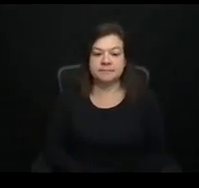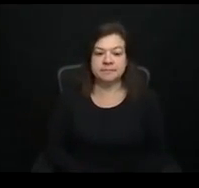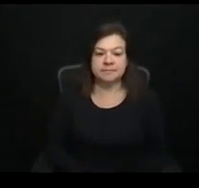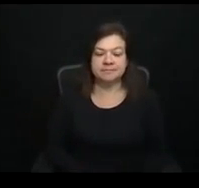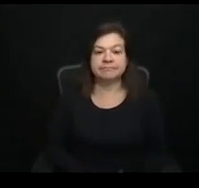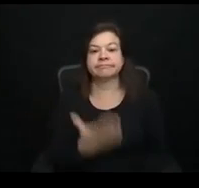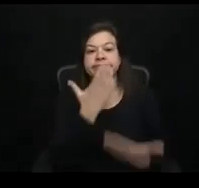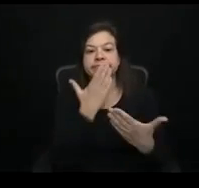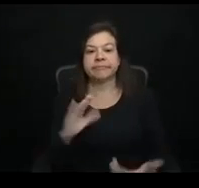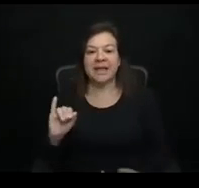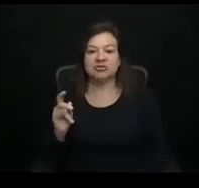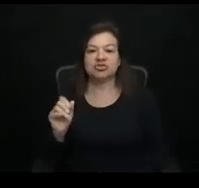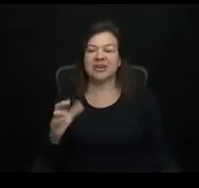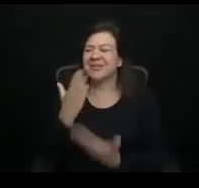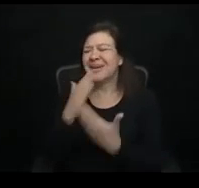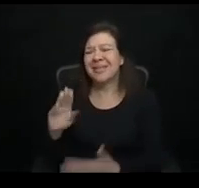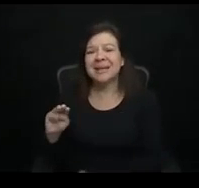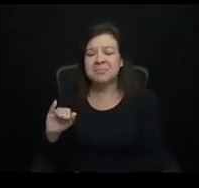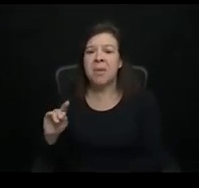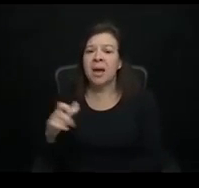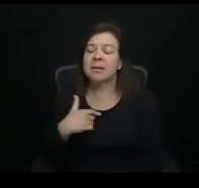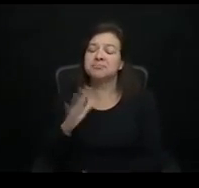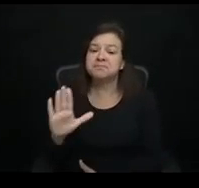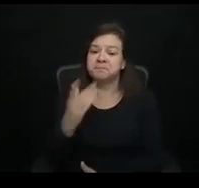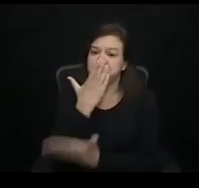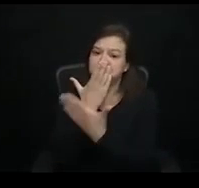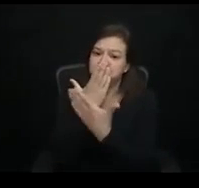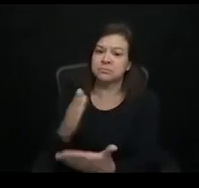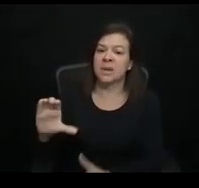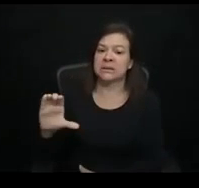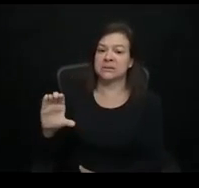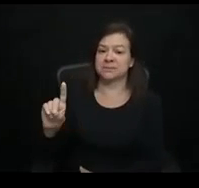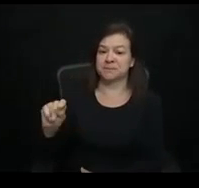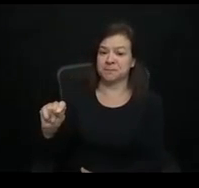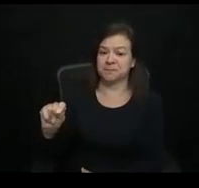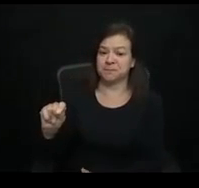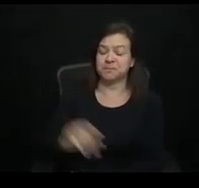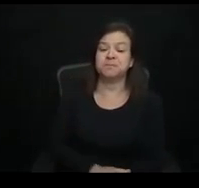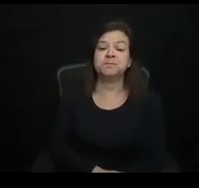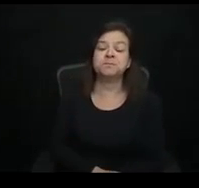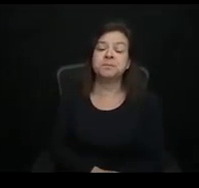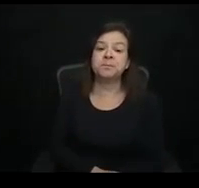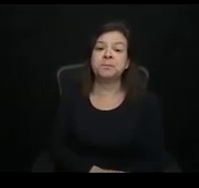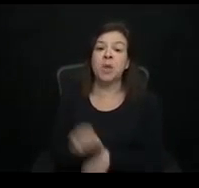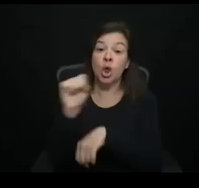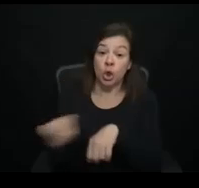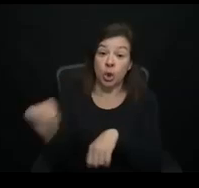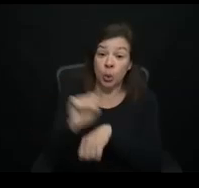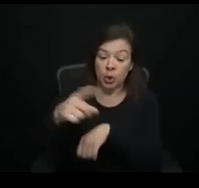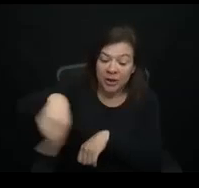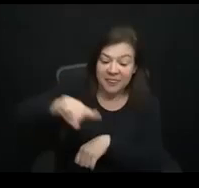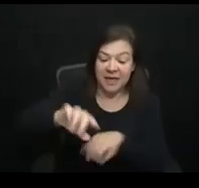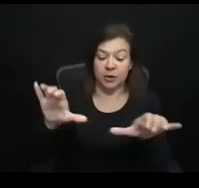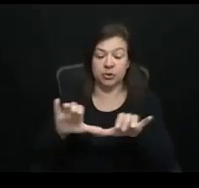Thanks, Jennifer, and thanks, Mike. I want to start by just thanking CDOT a whole bunch. The work they're doing to get